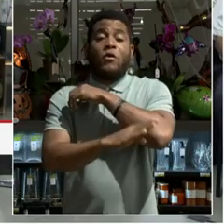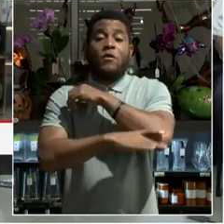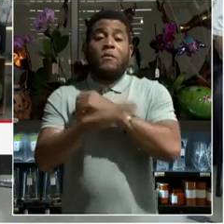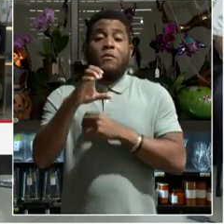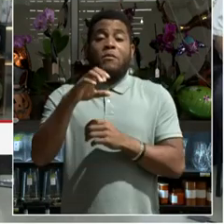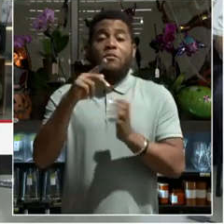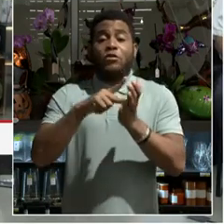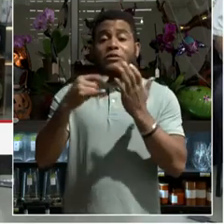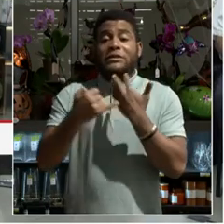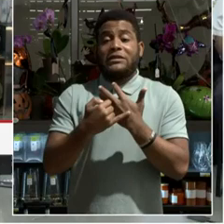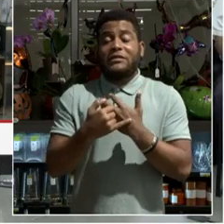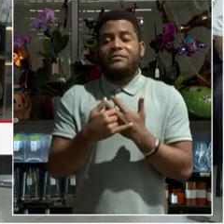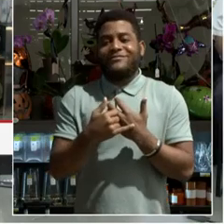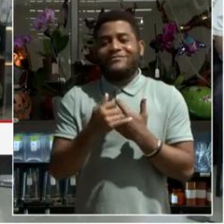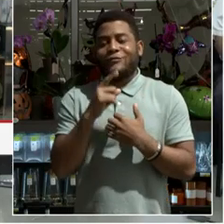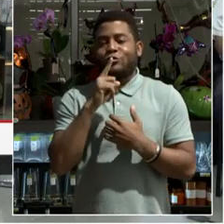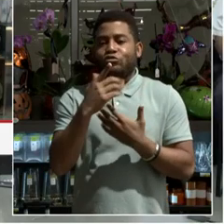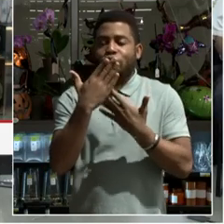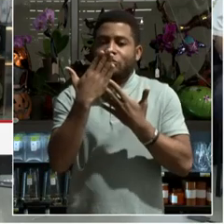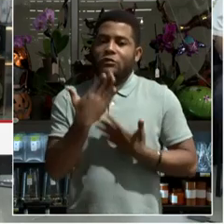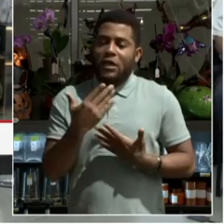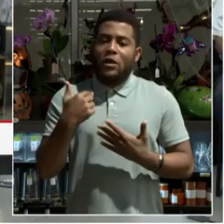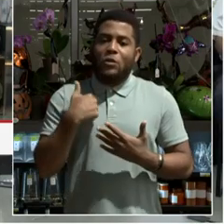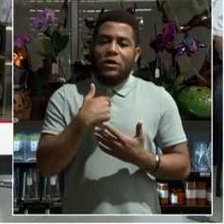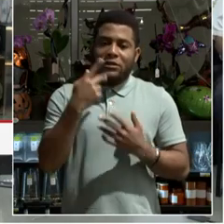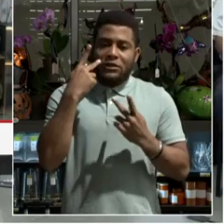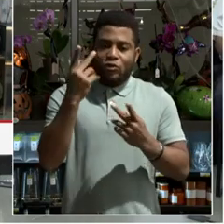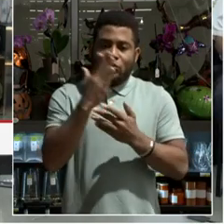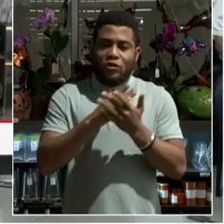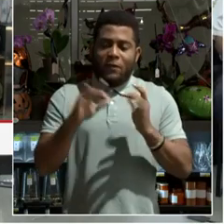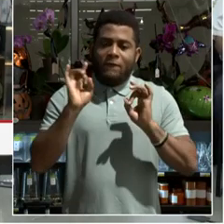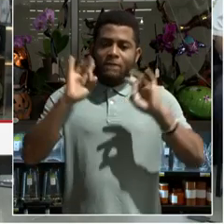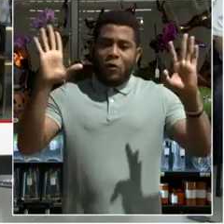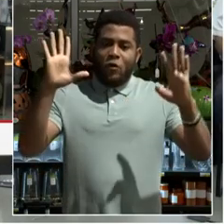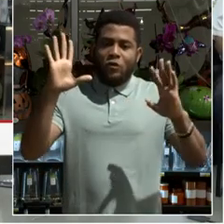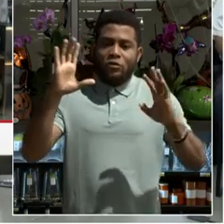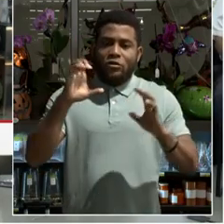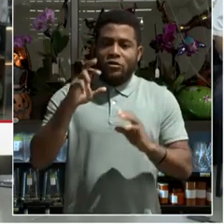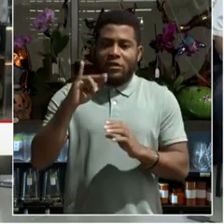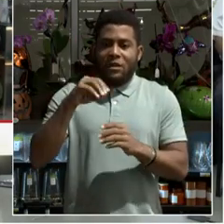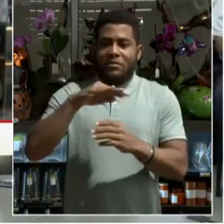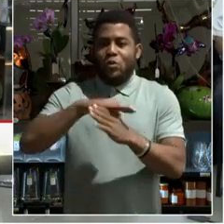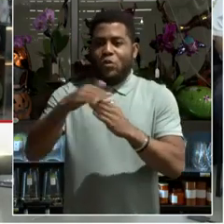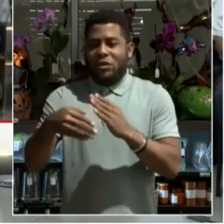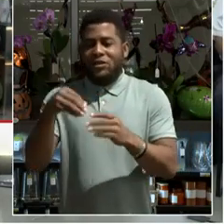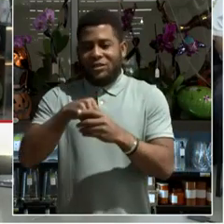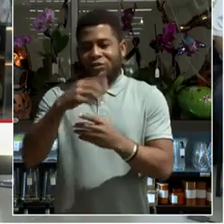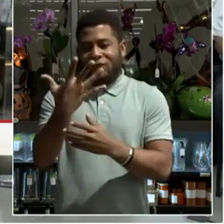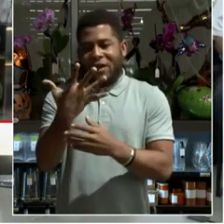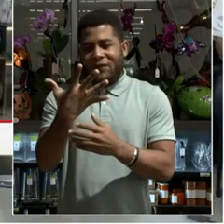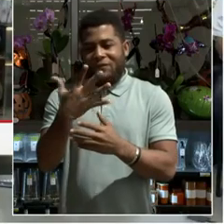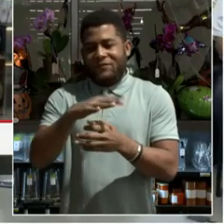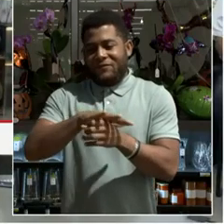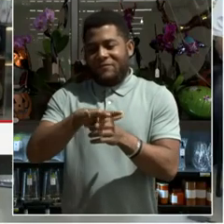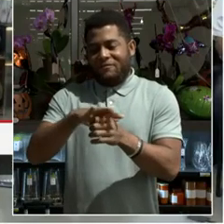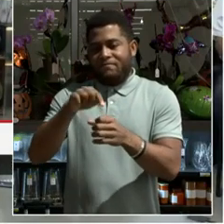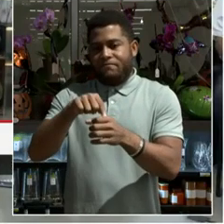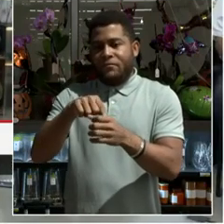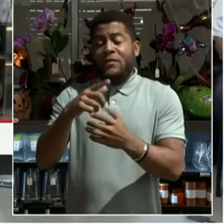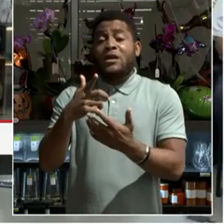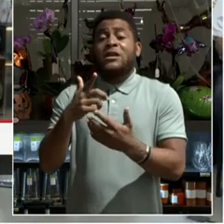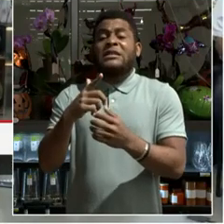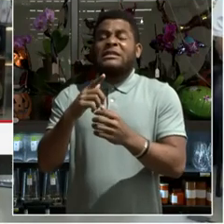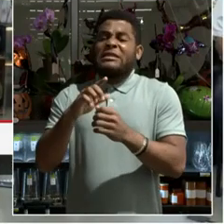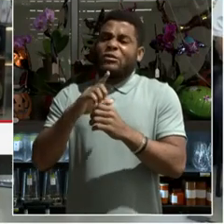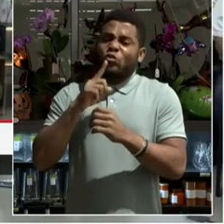saw some violence over this weekend in one of those areas, which emphasizes and reinforces the fact that